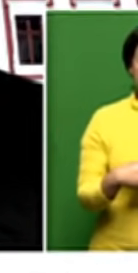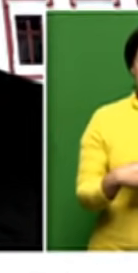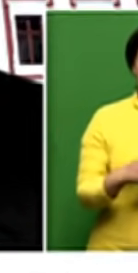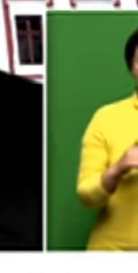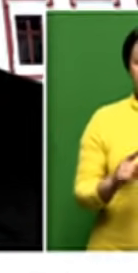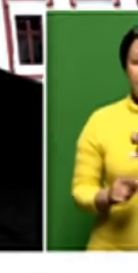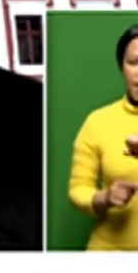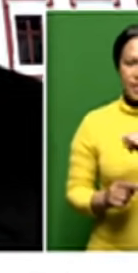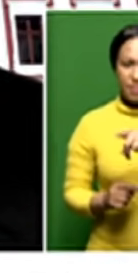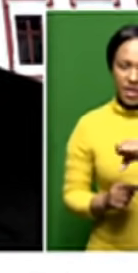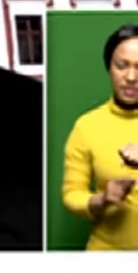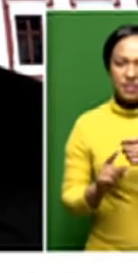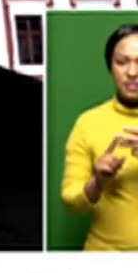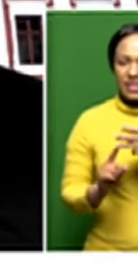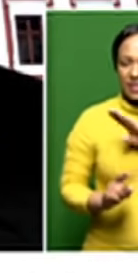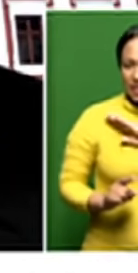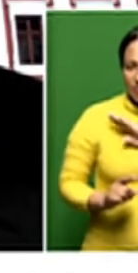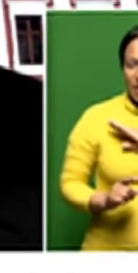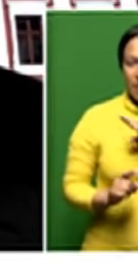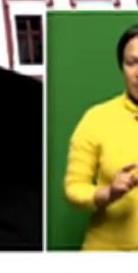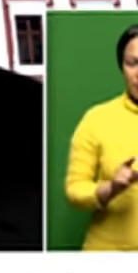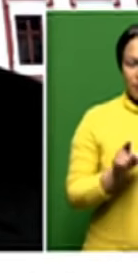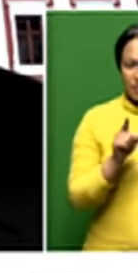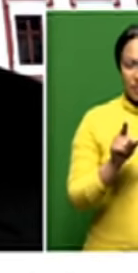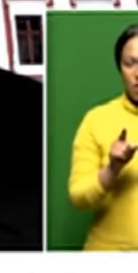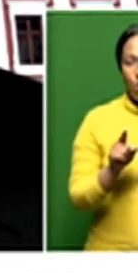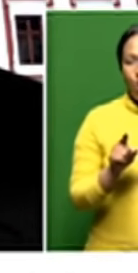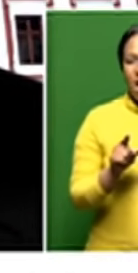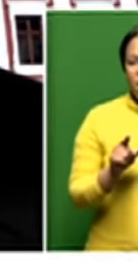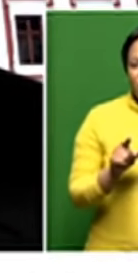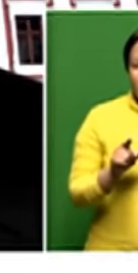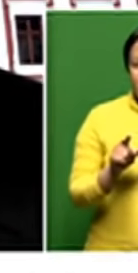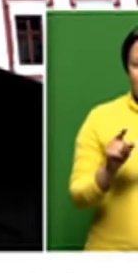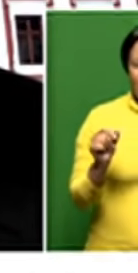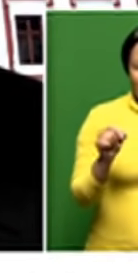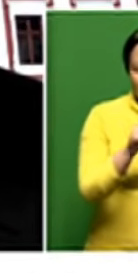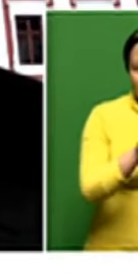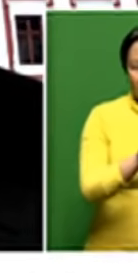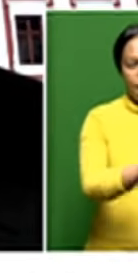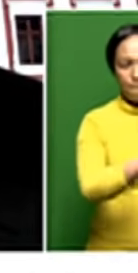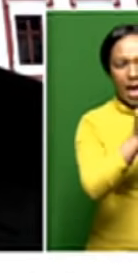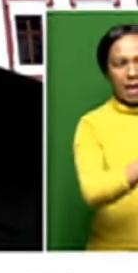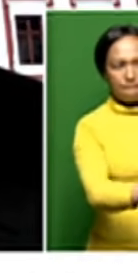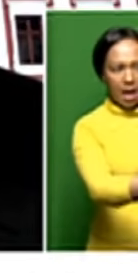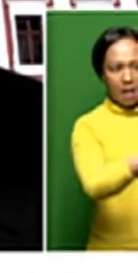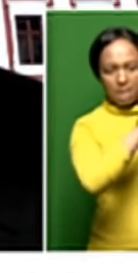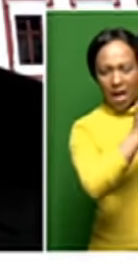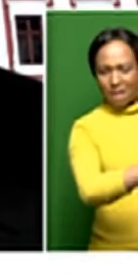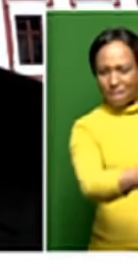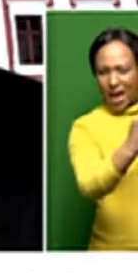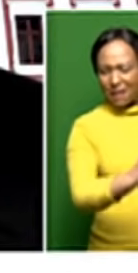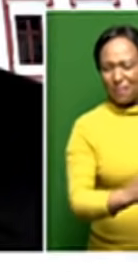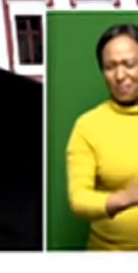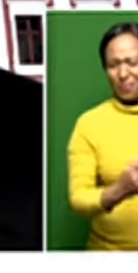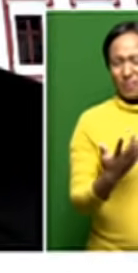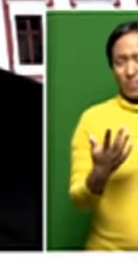the SAPS, the SANDF, the contradictions and the back and forth and the blame game that we saw being played